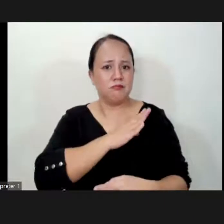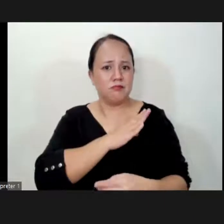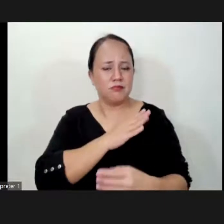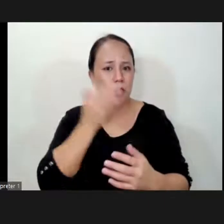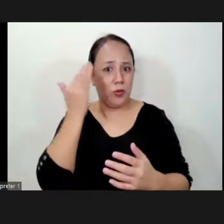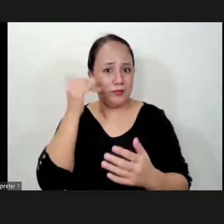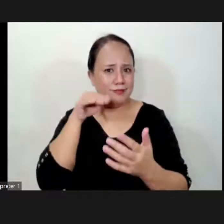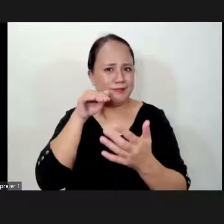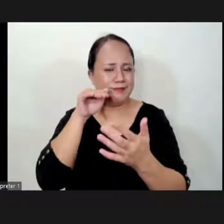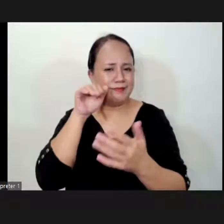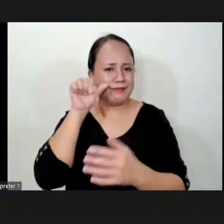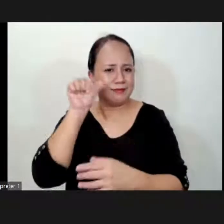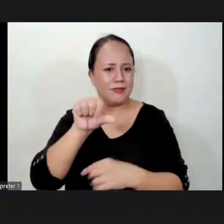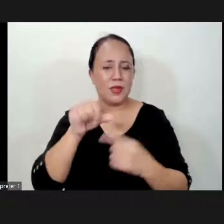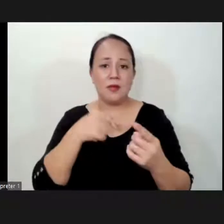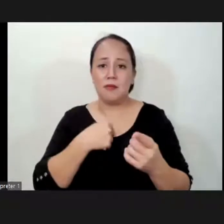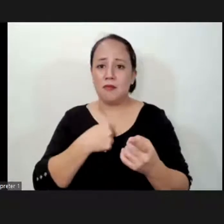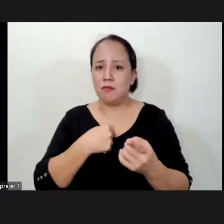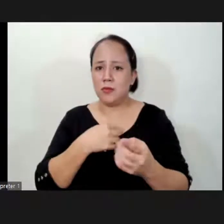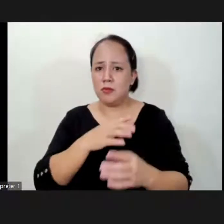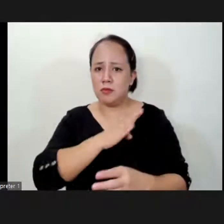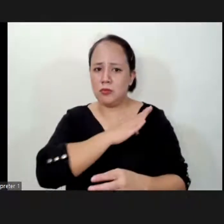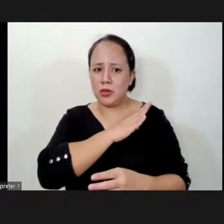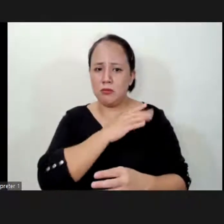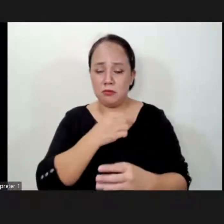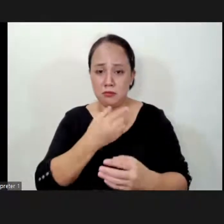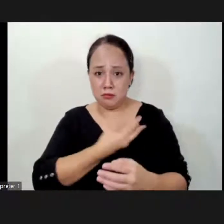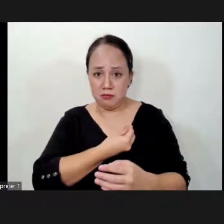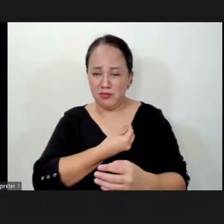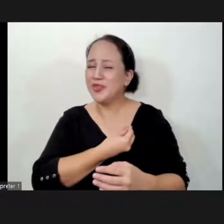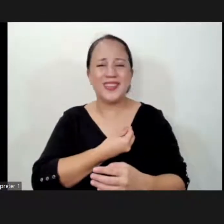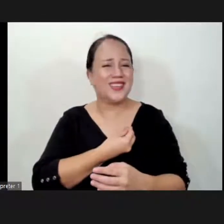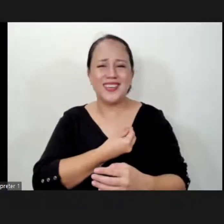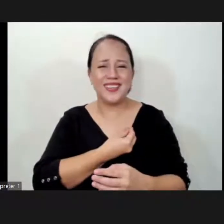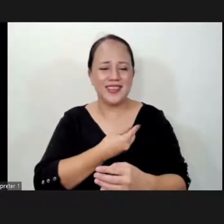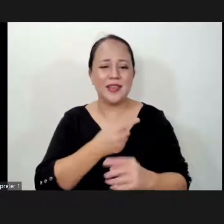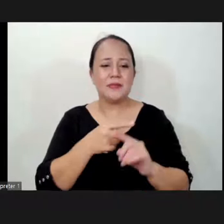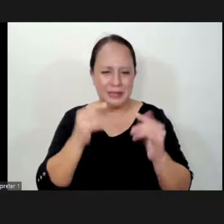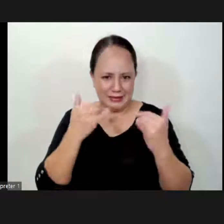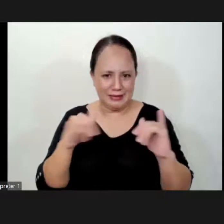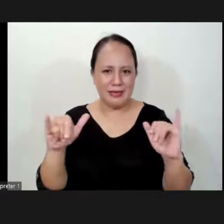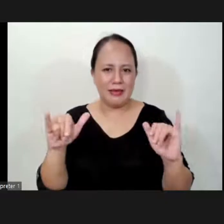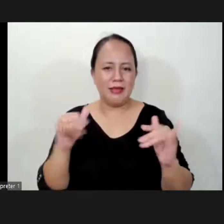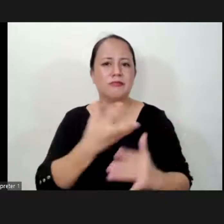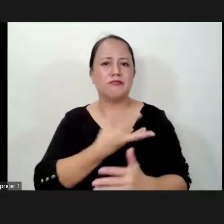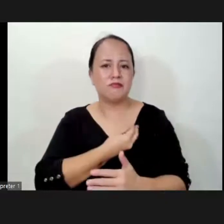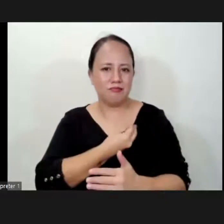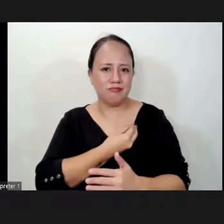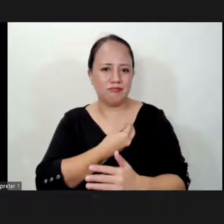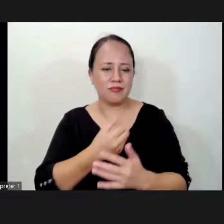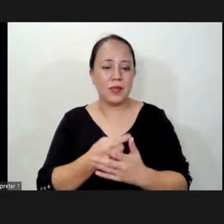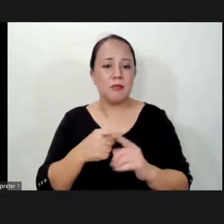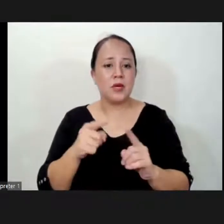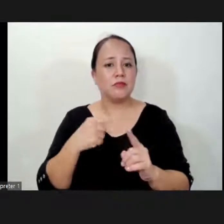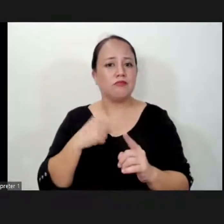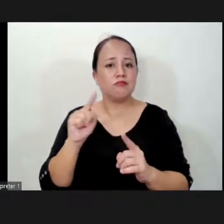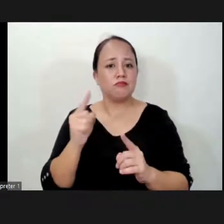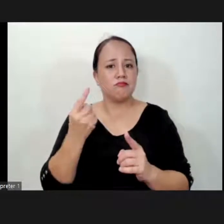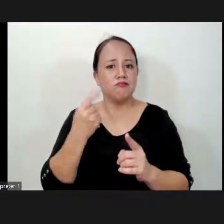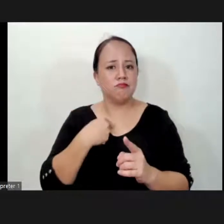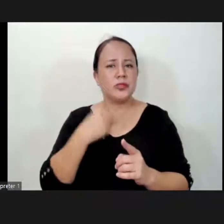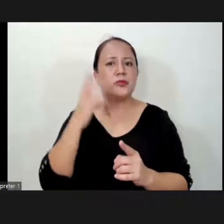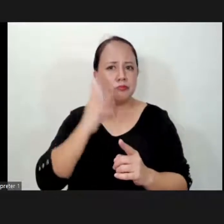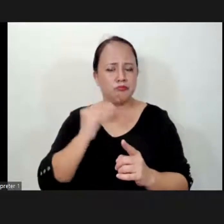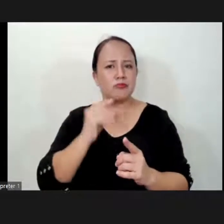it. Being brave doesn't mean I'm not afraid. I'm still very much afraid. But I just have to face it